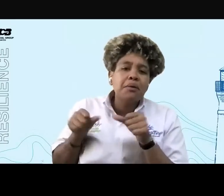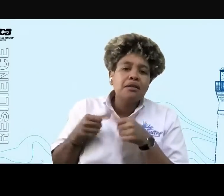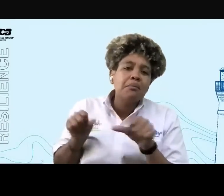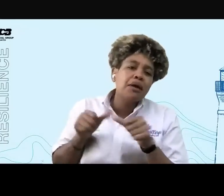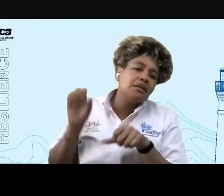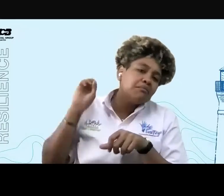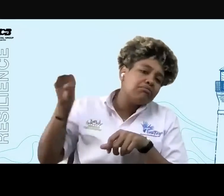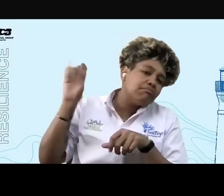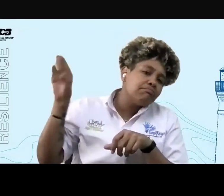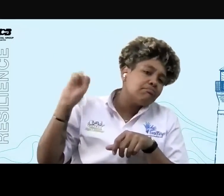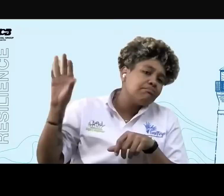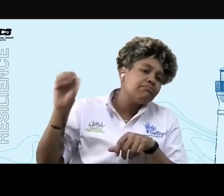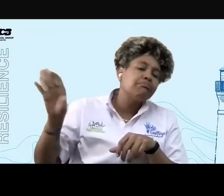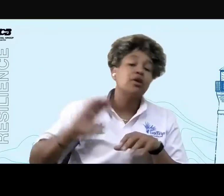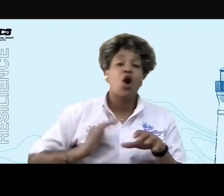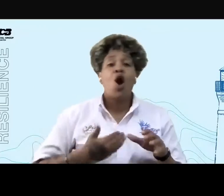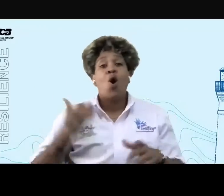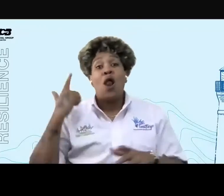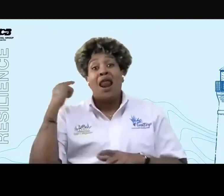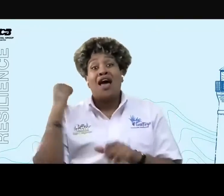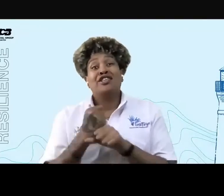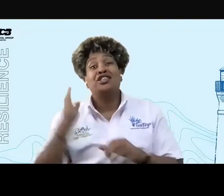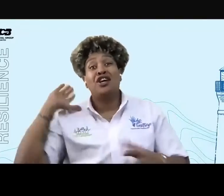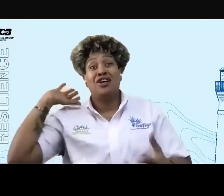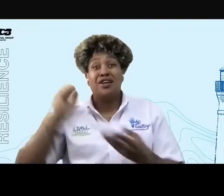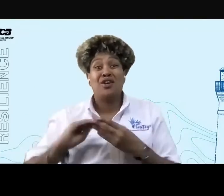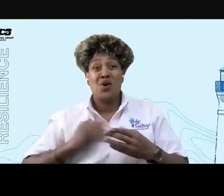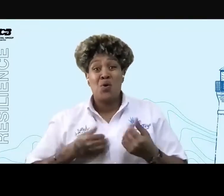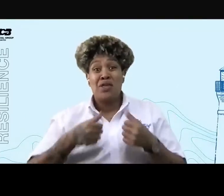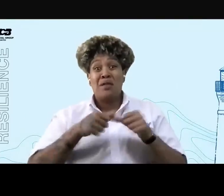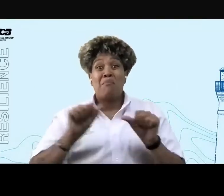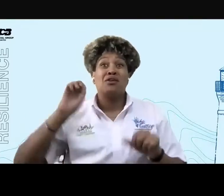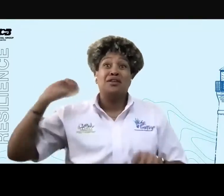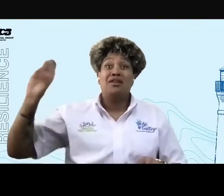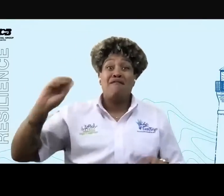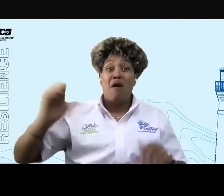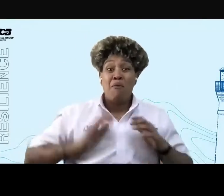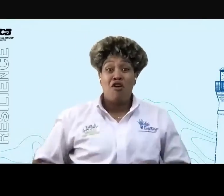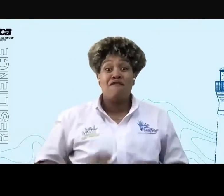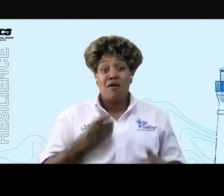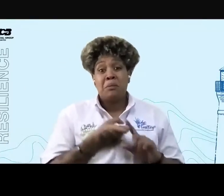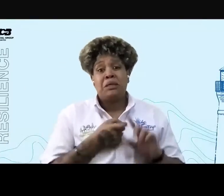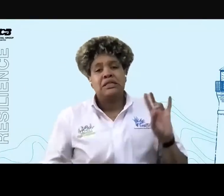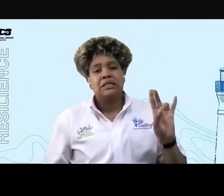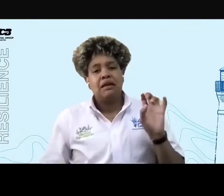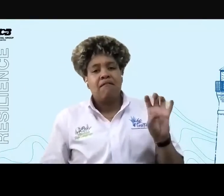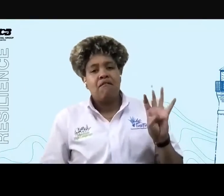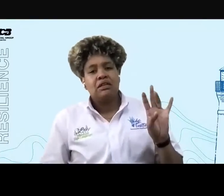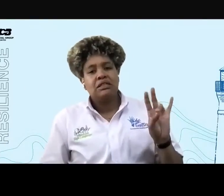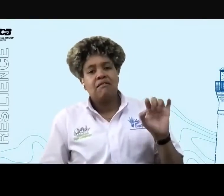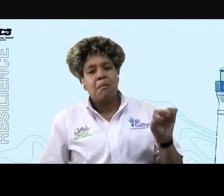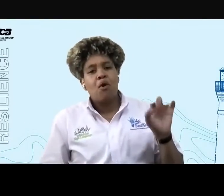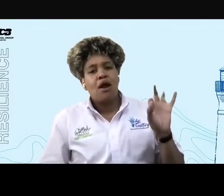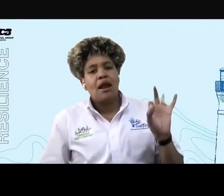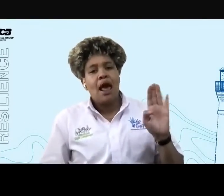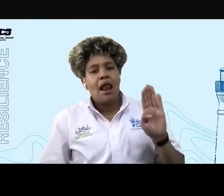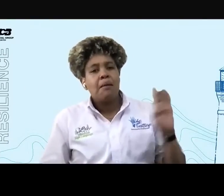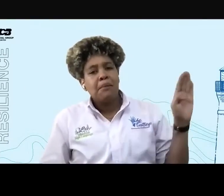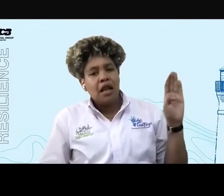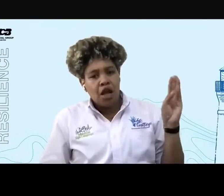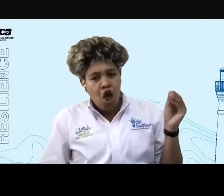last year, our deposits from customers went from $747.9